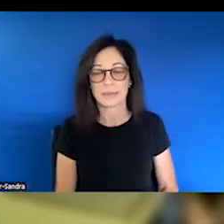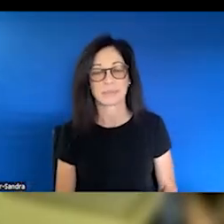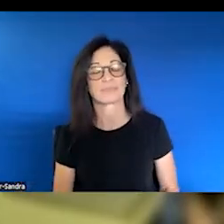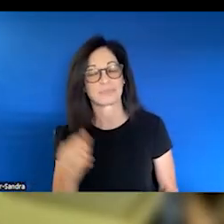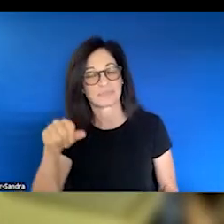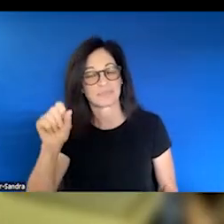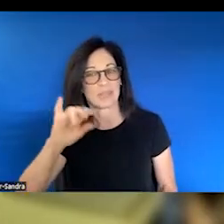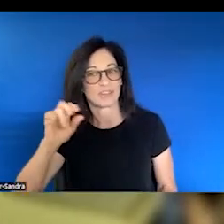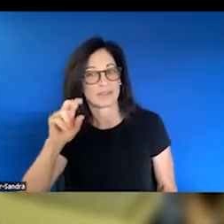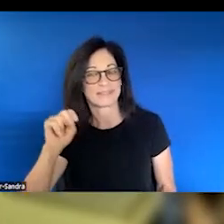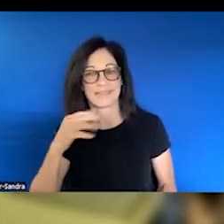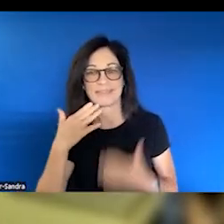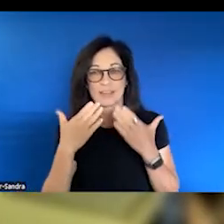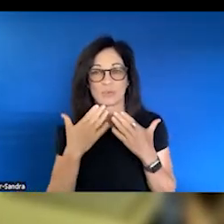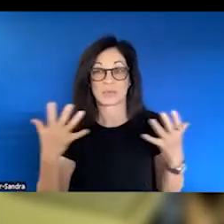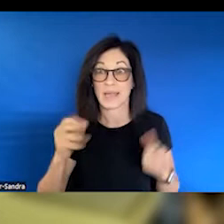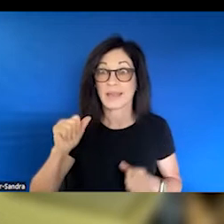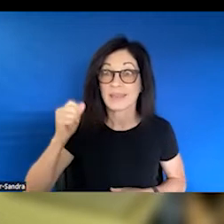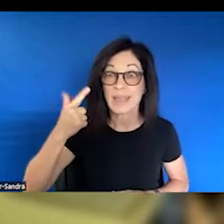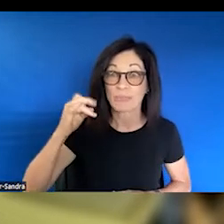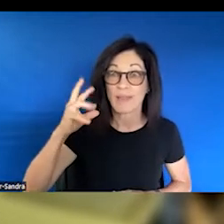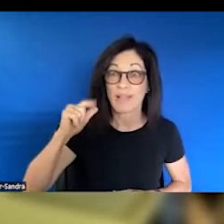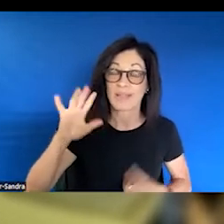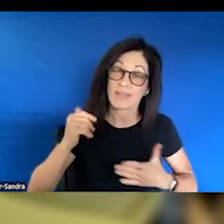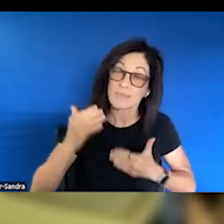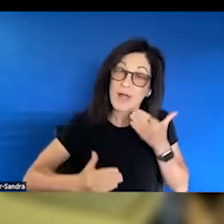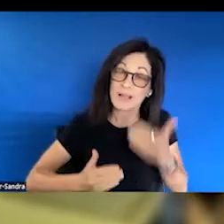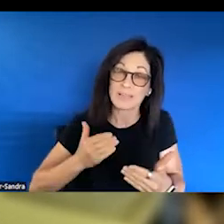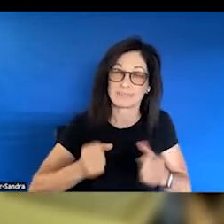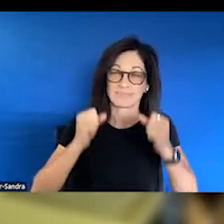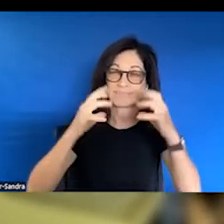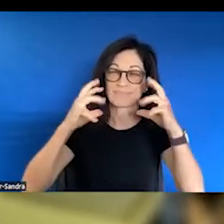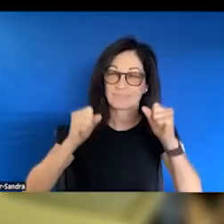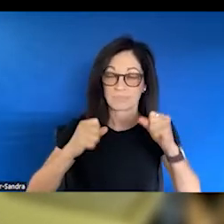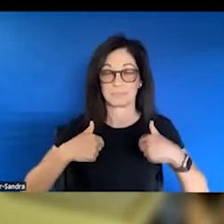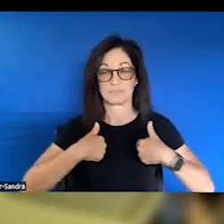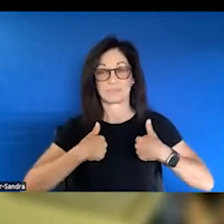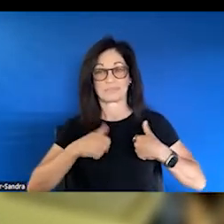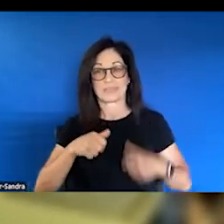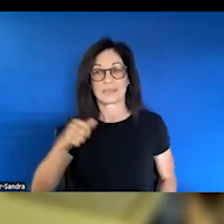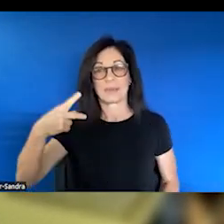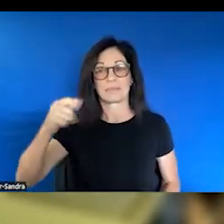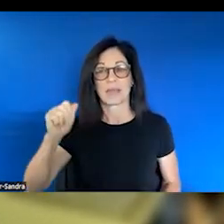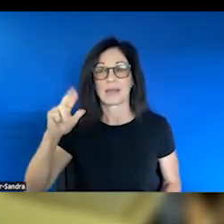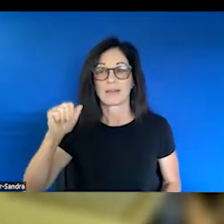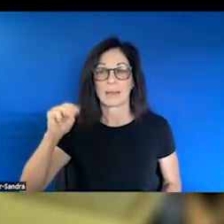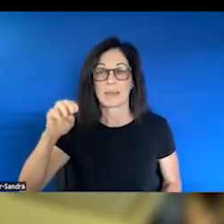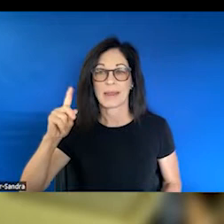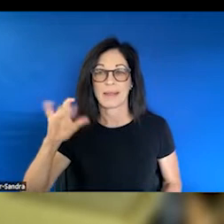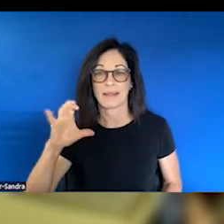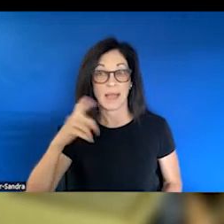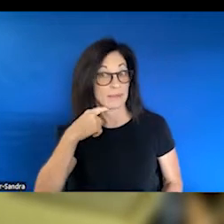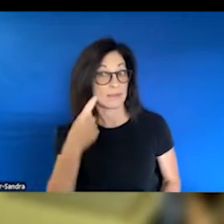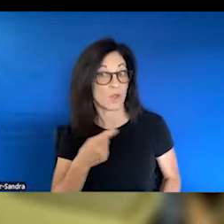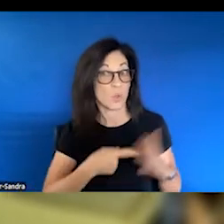off, Gabriella. The progress you're making is incredible. As a paramedic, I can tell you that what she's referring